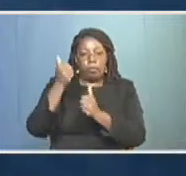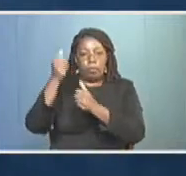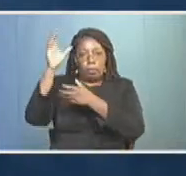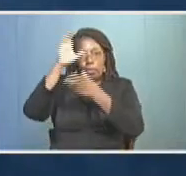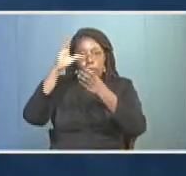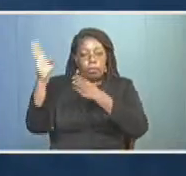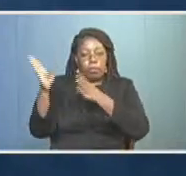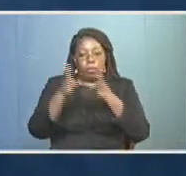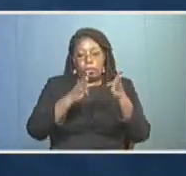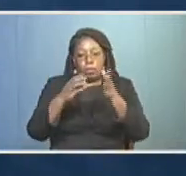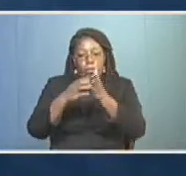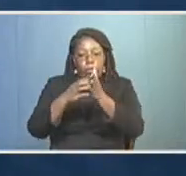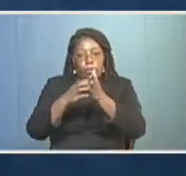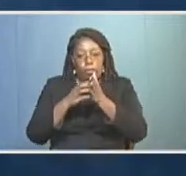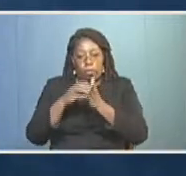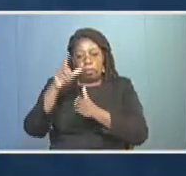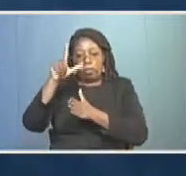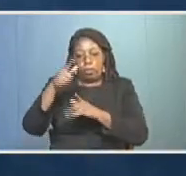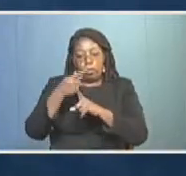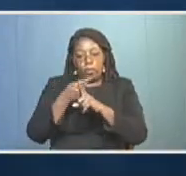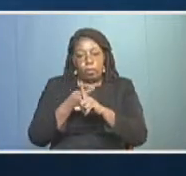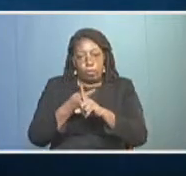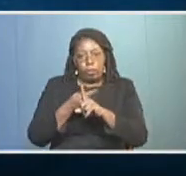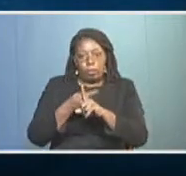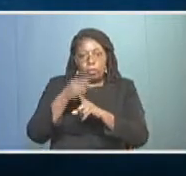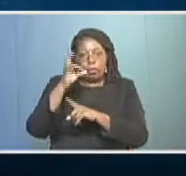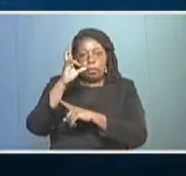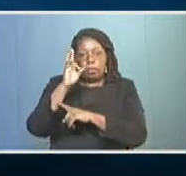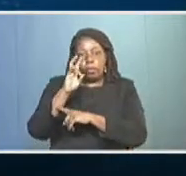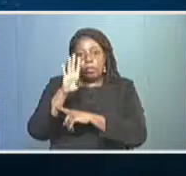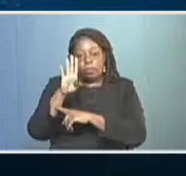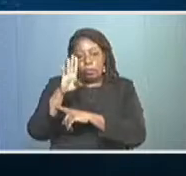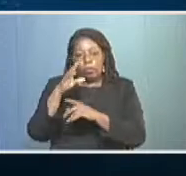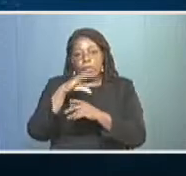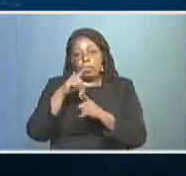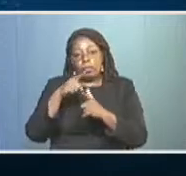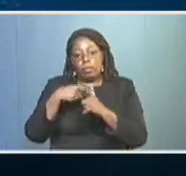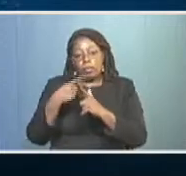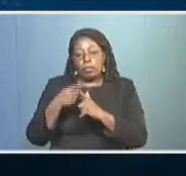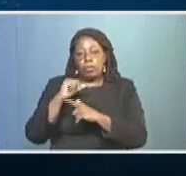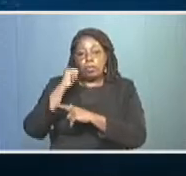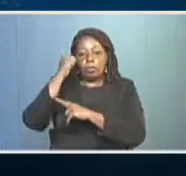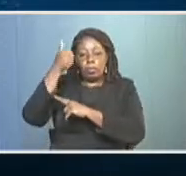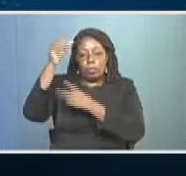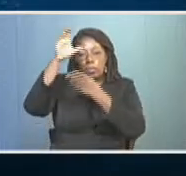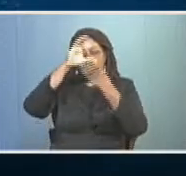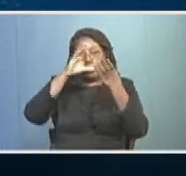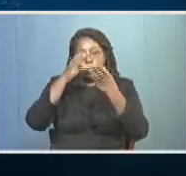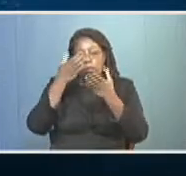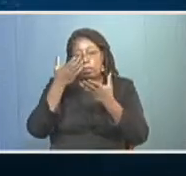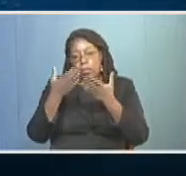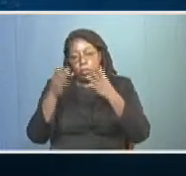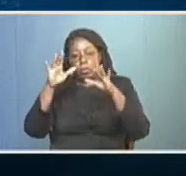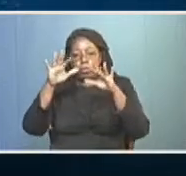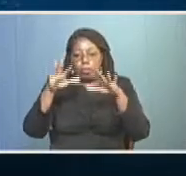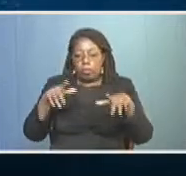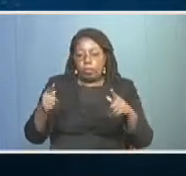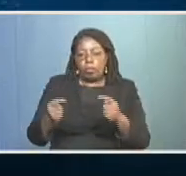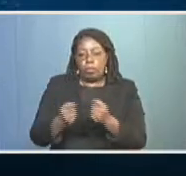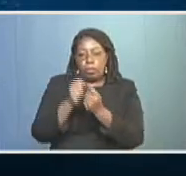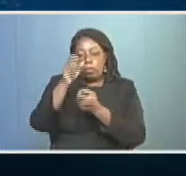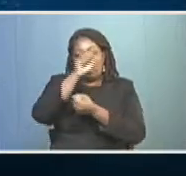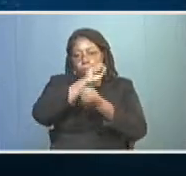breezy conditions, low temperature getting down to 74 degrees tonight. And then tomorrow, we're looking at cloudy with occasional showers and